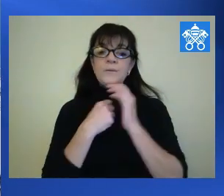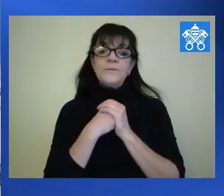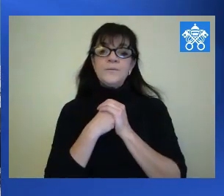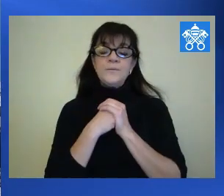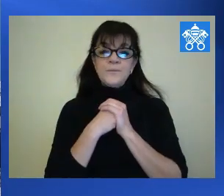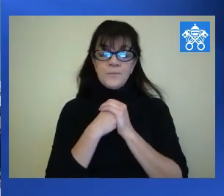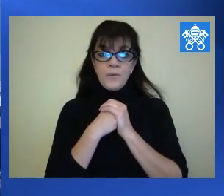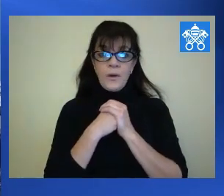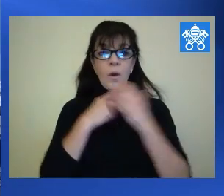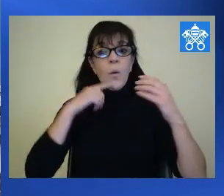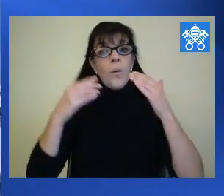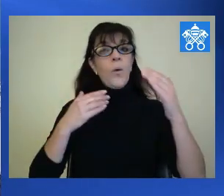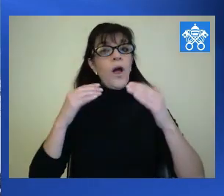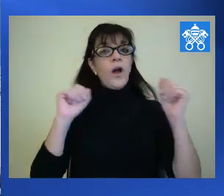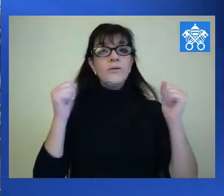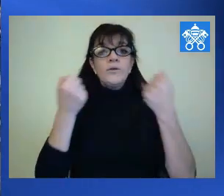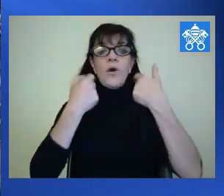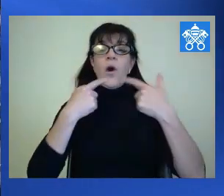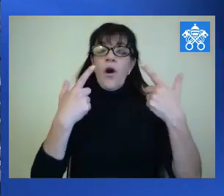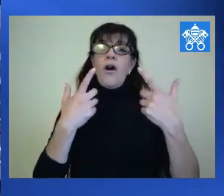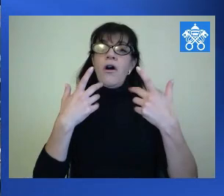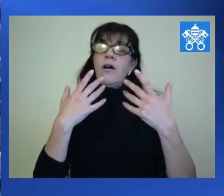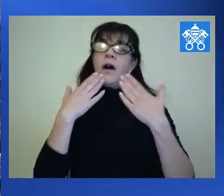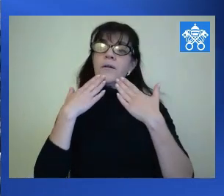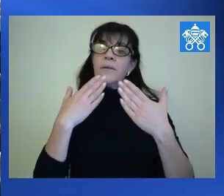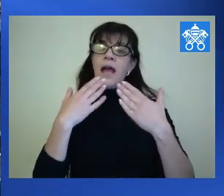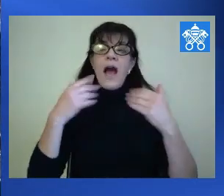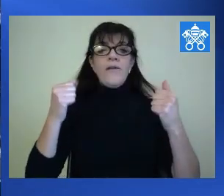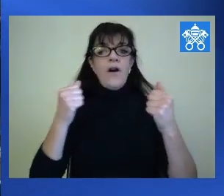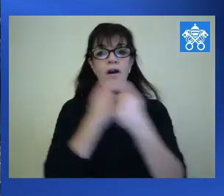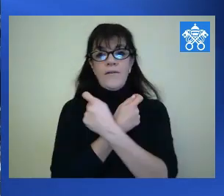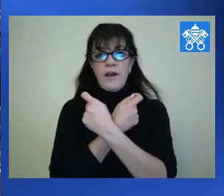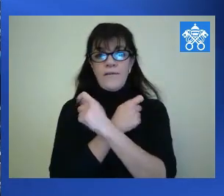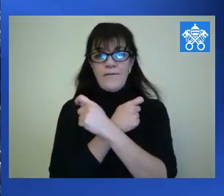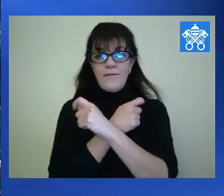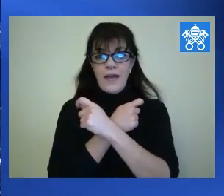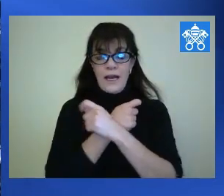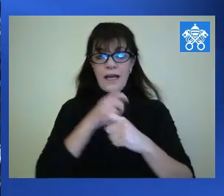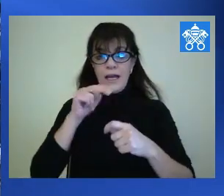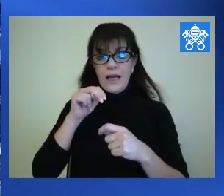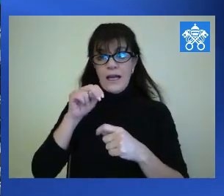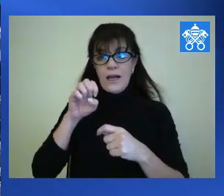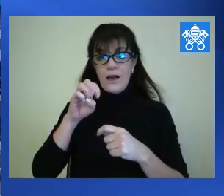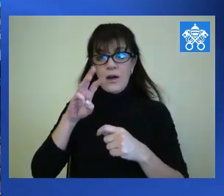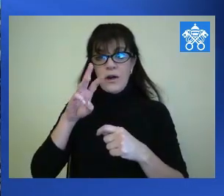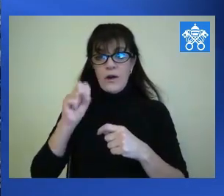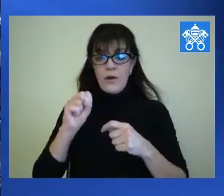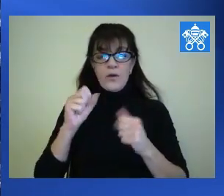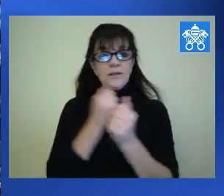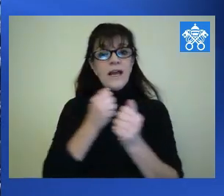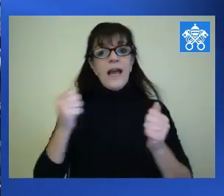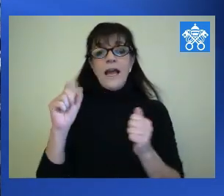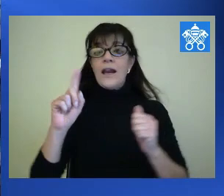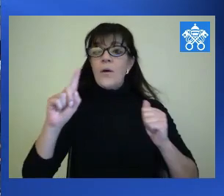On behalf of Vatican News, a warm welcome to all of you tuning in from all times of the day,